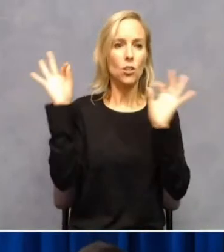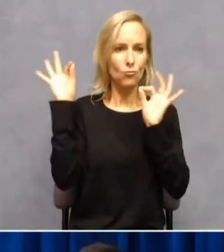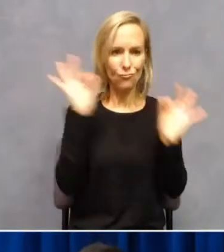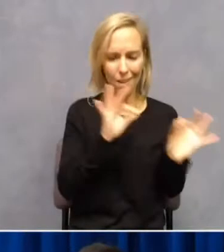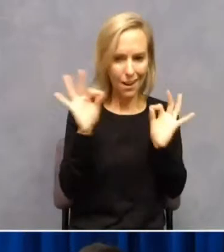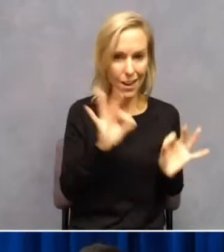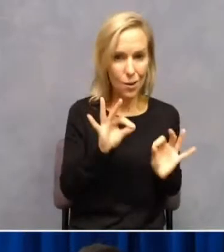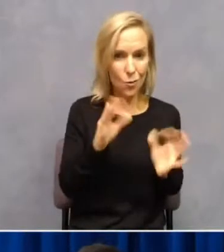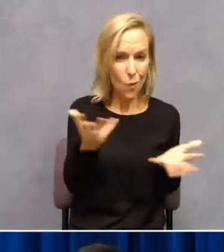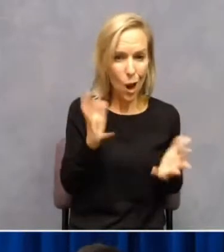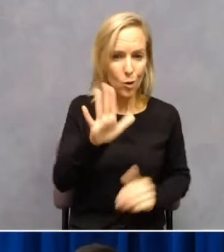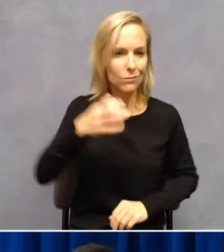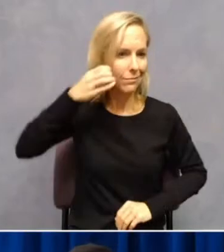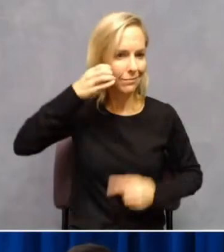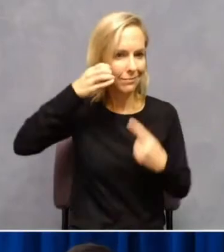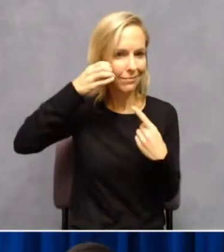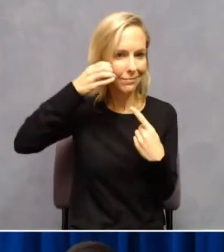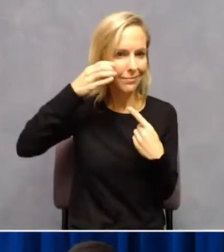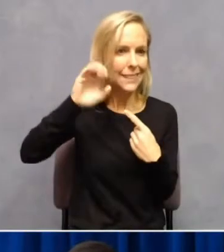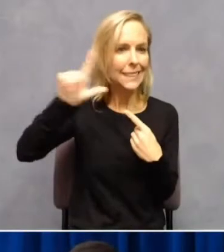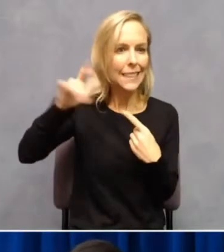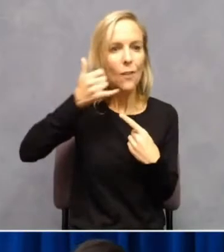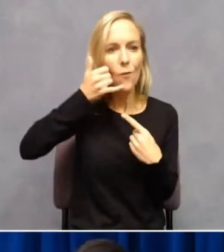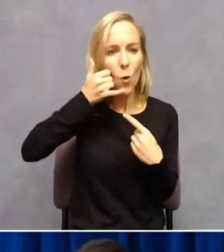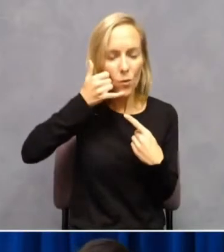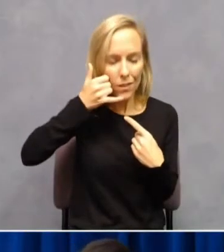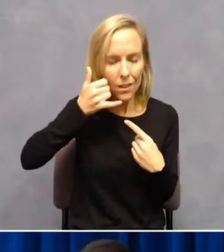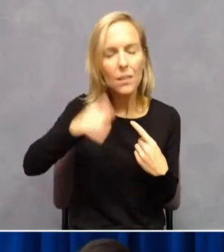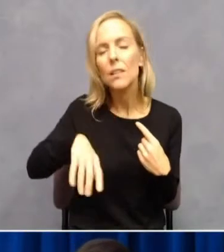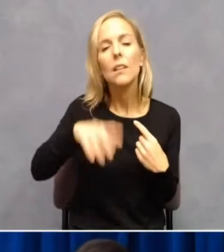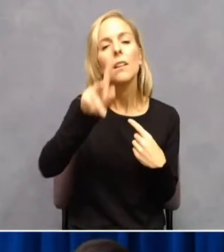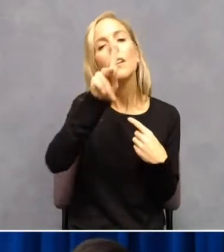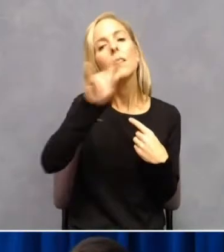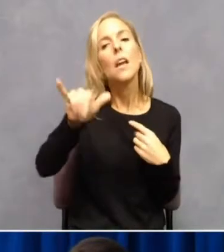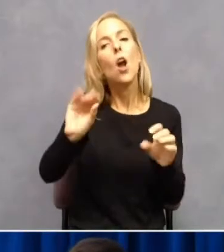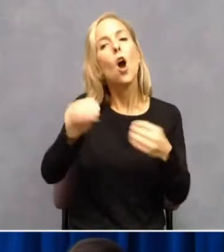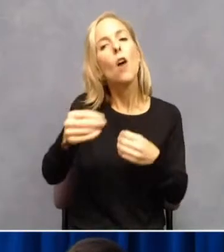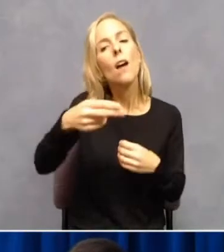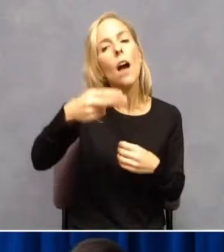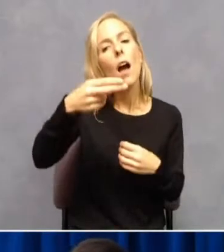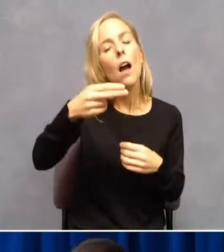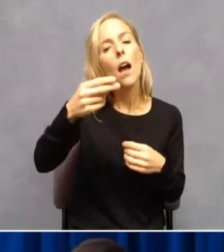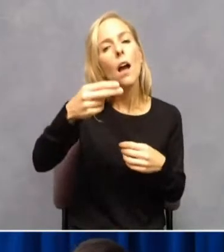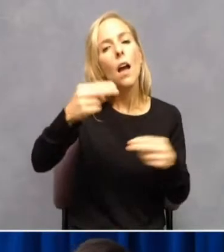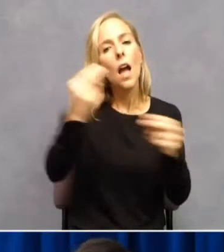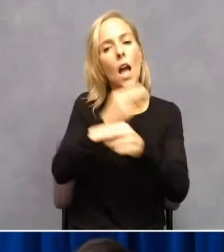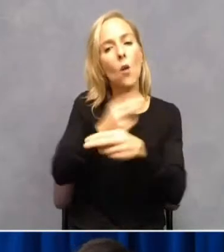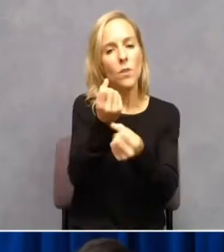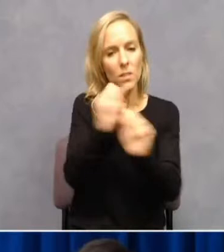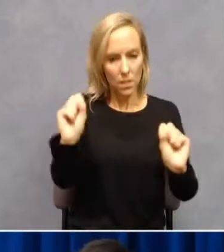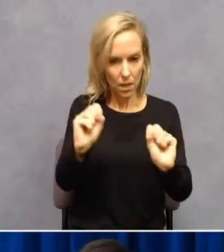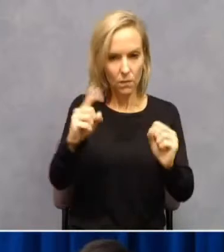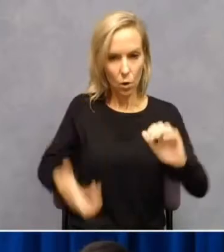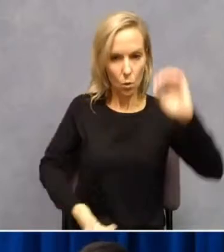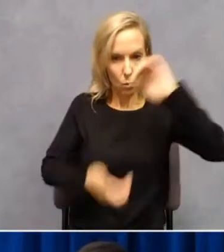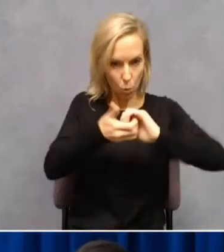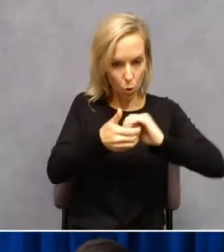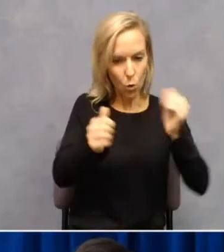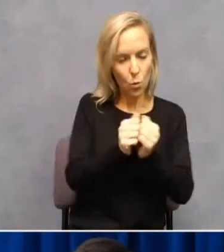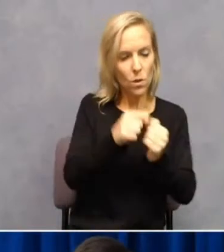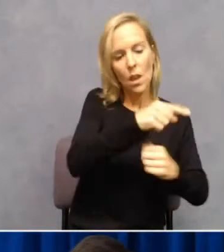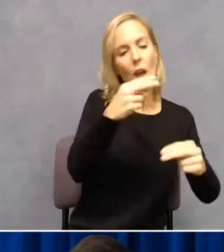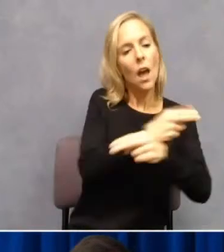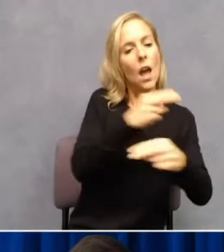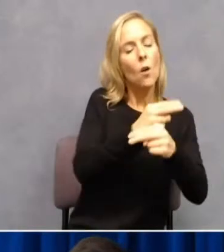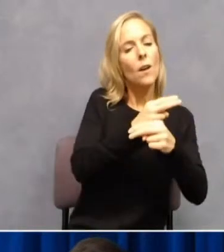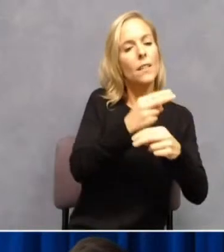phone. So our Kentucky Office of Highway Safety is partnering with the National Highway Traffic Safety Administration to drive home a